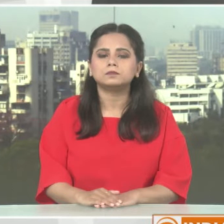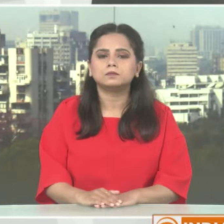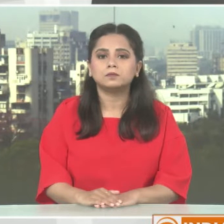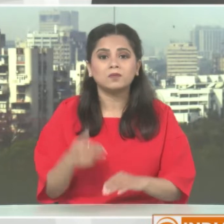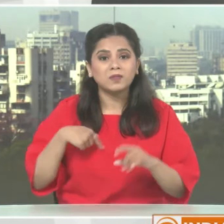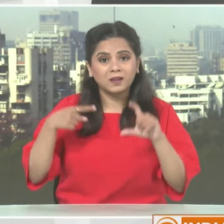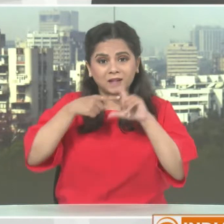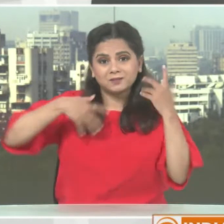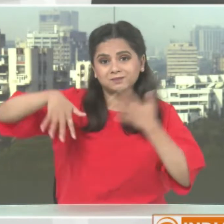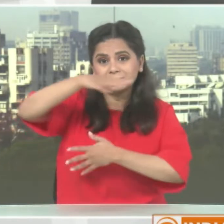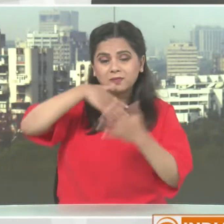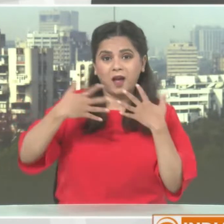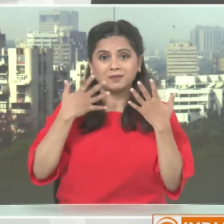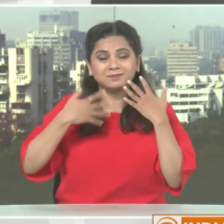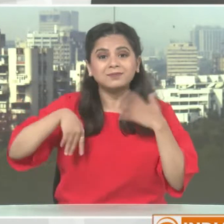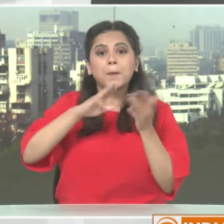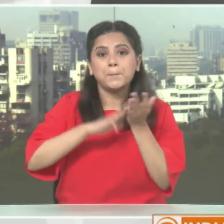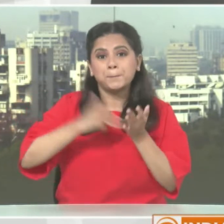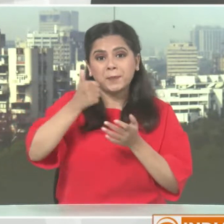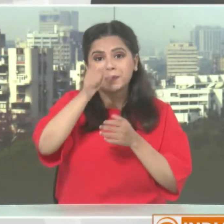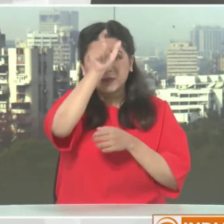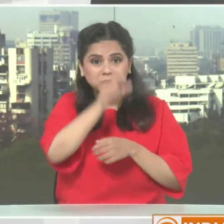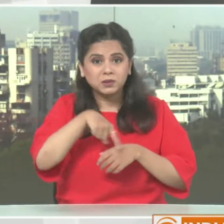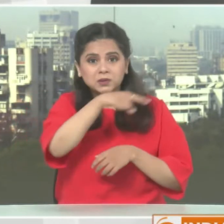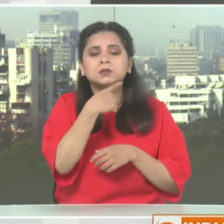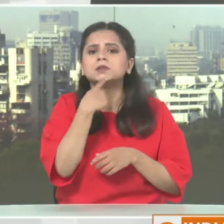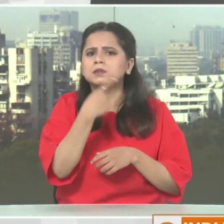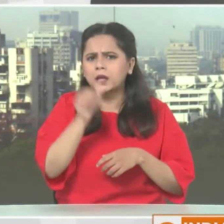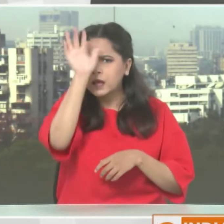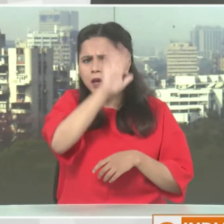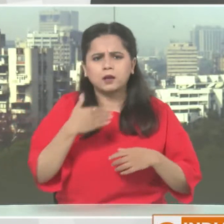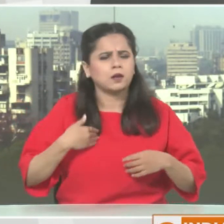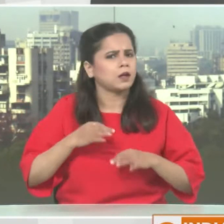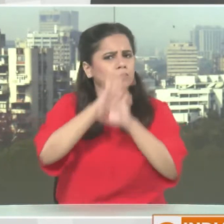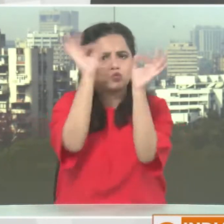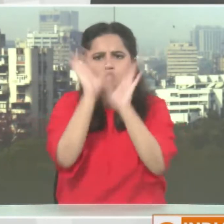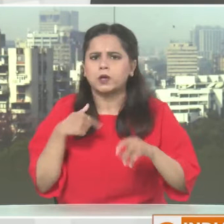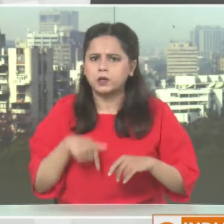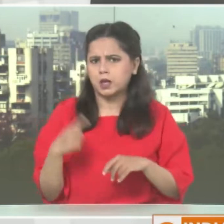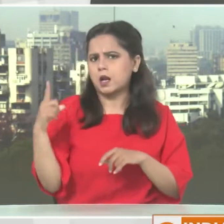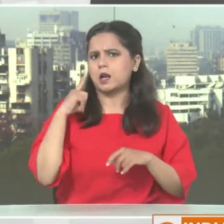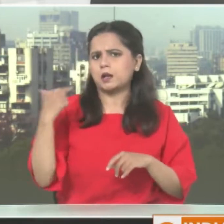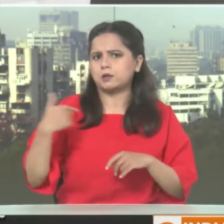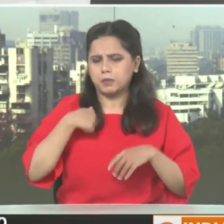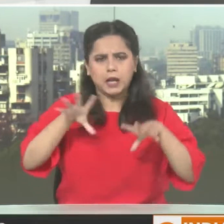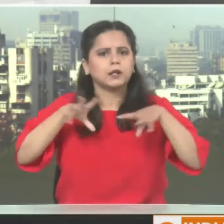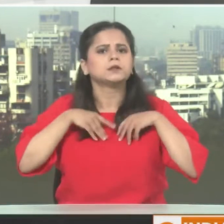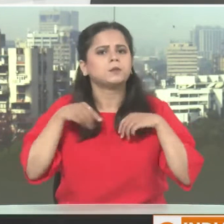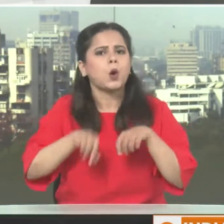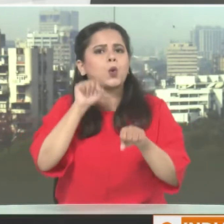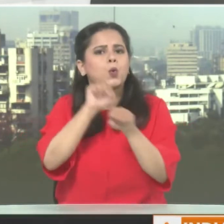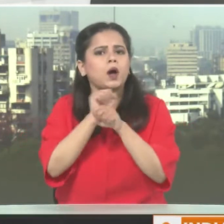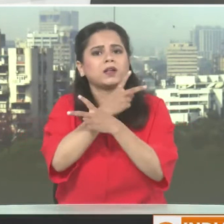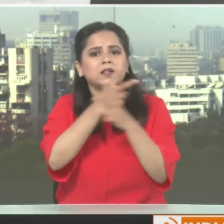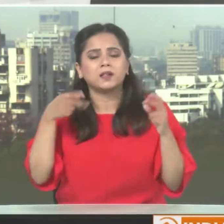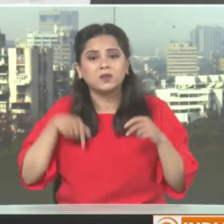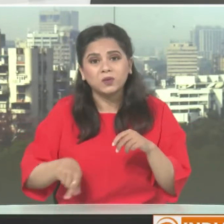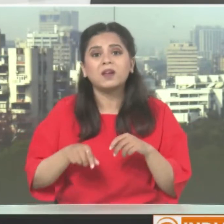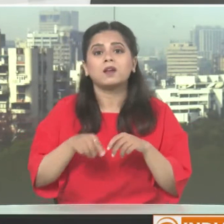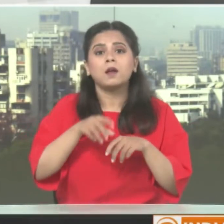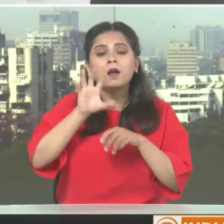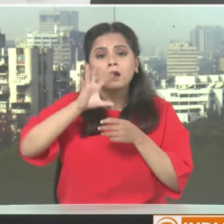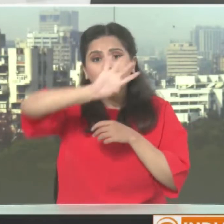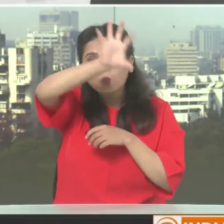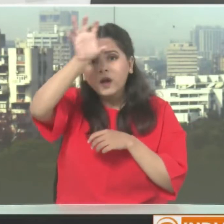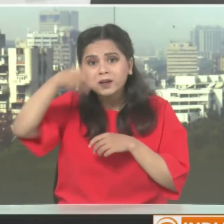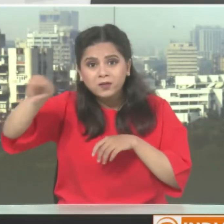The Union Environment Minister Prakash Javadekar said that India is ready to take a leadership role and work with other tiger range countries for the